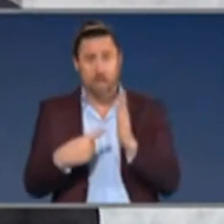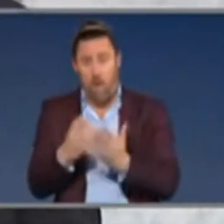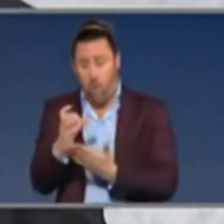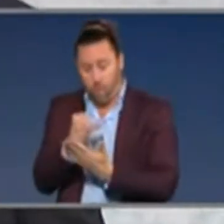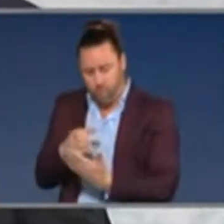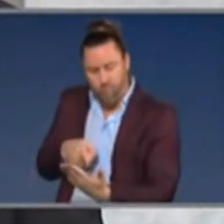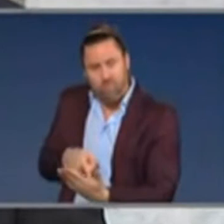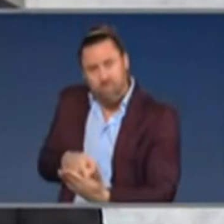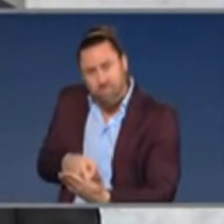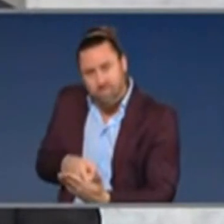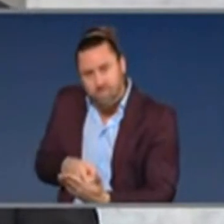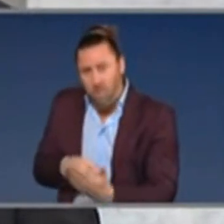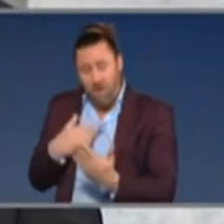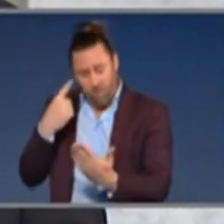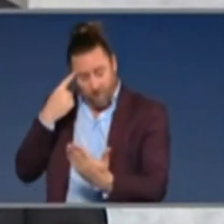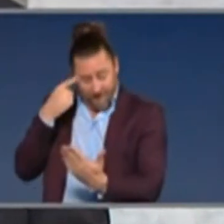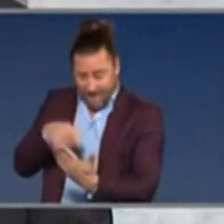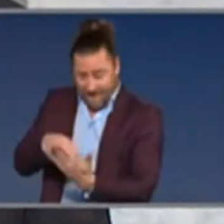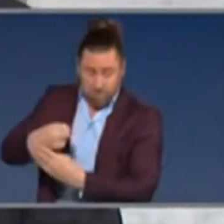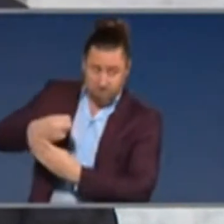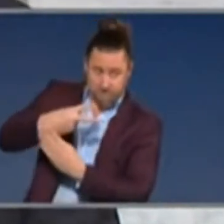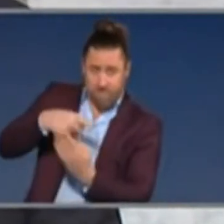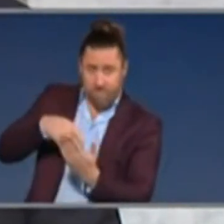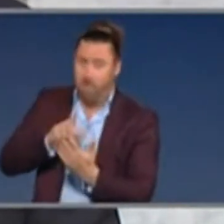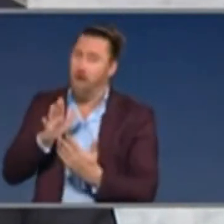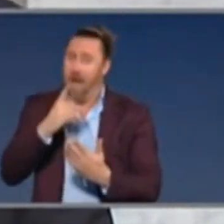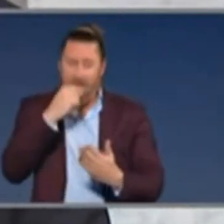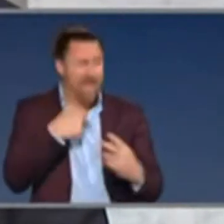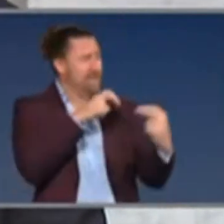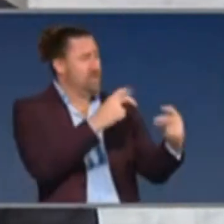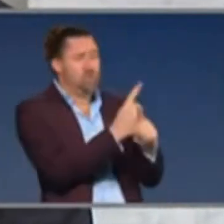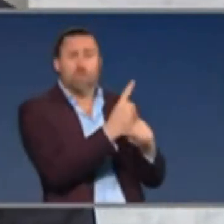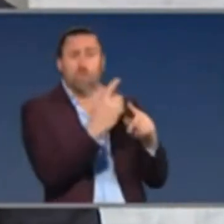we can get an arrangement in place for Western Australia which completely